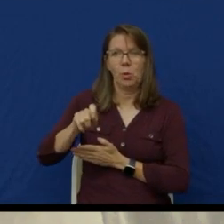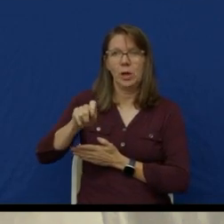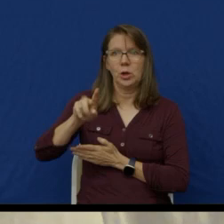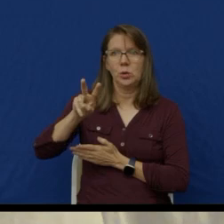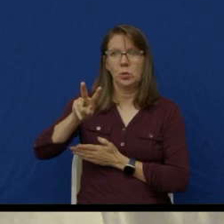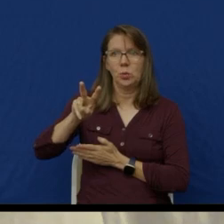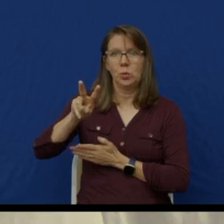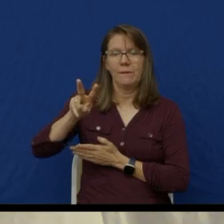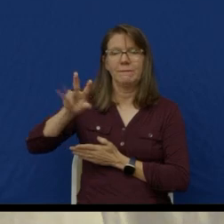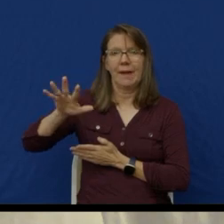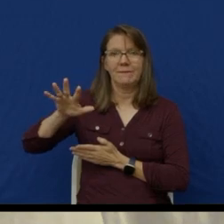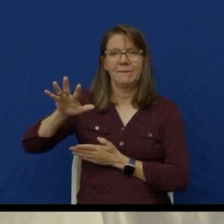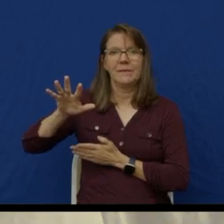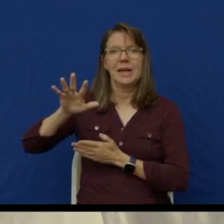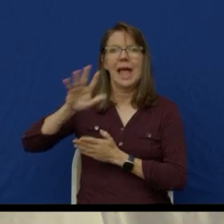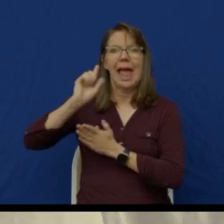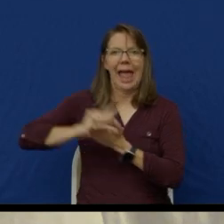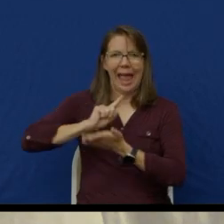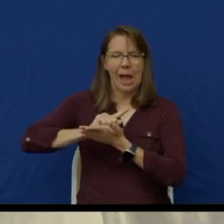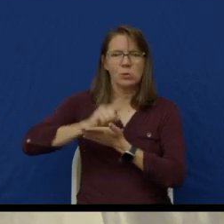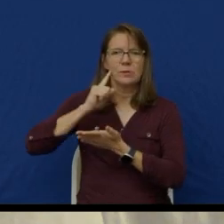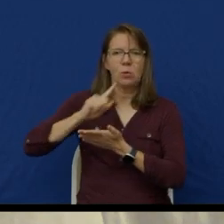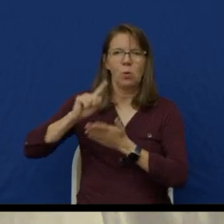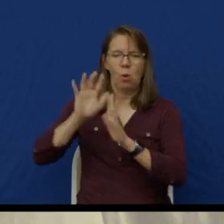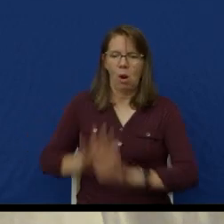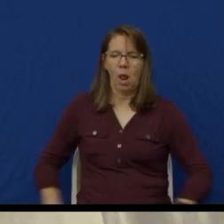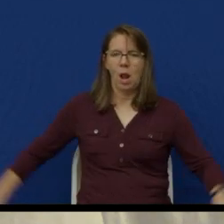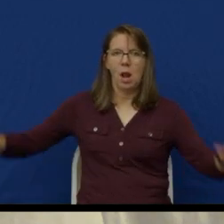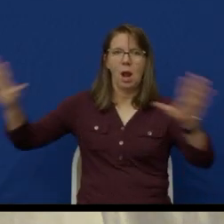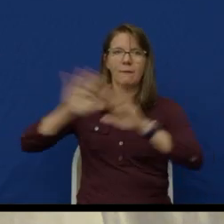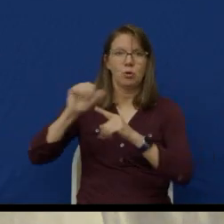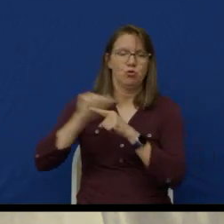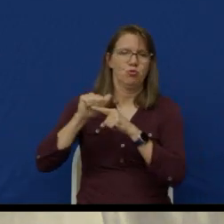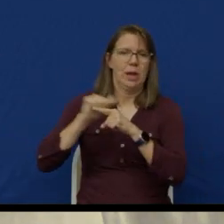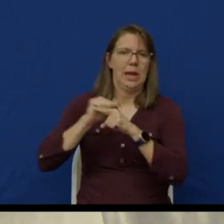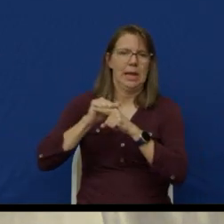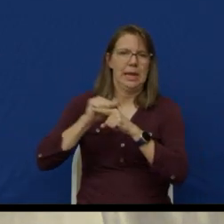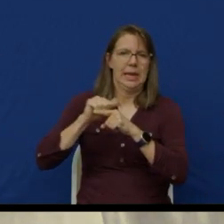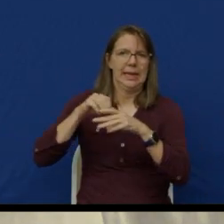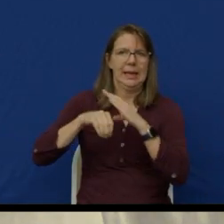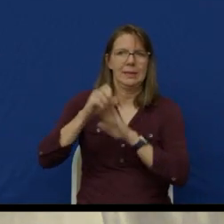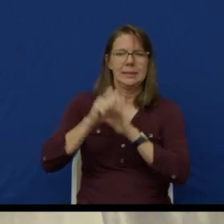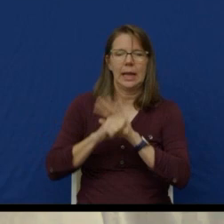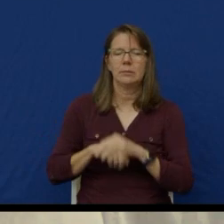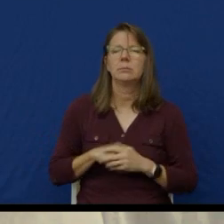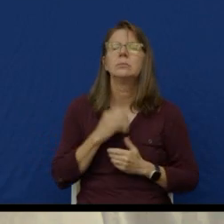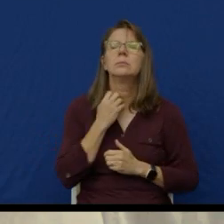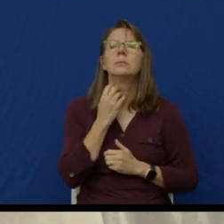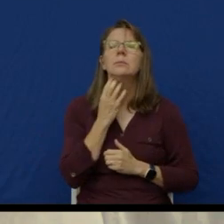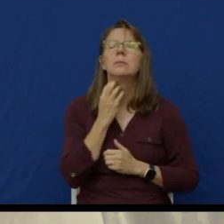10,922.25 hours of training for Kentucky school board members within the state.